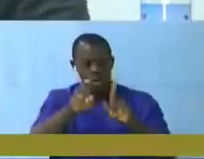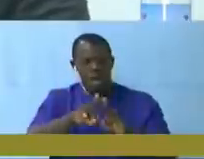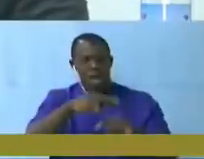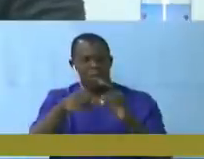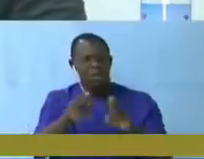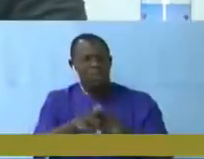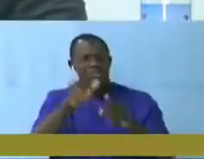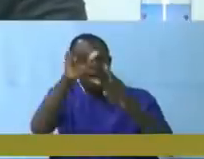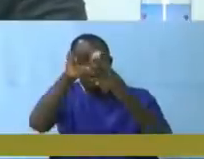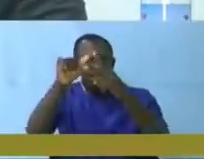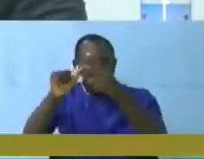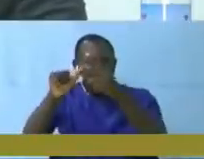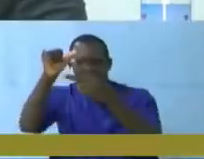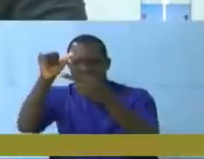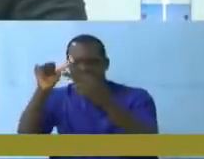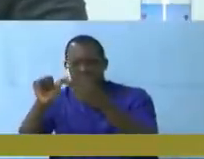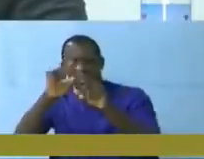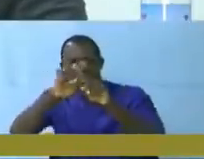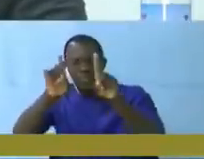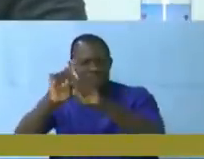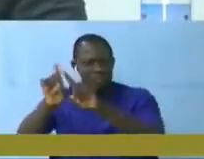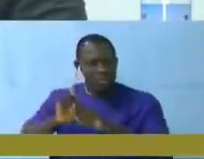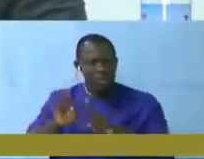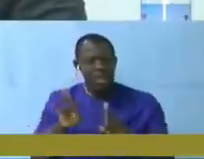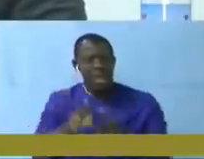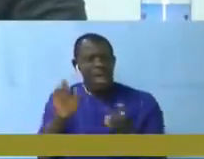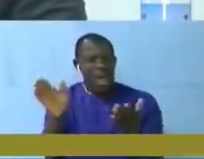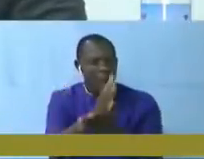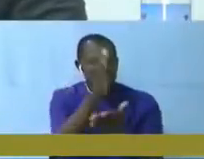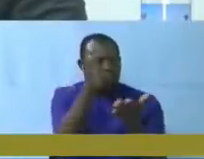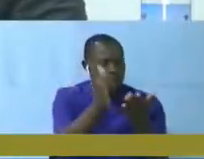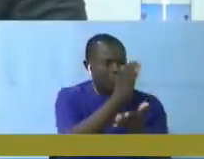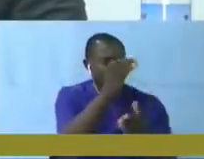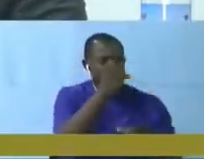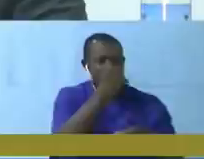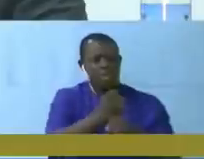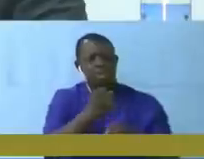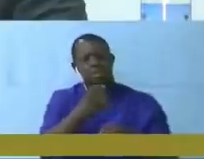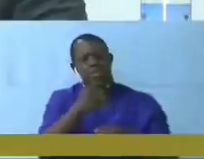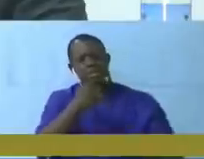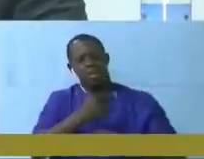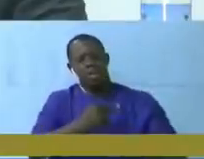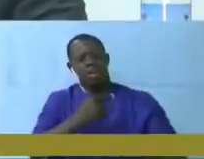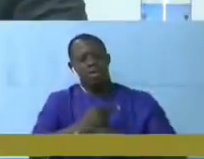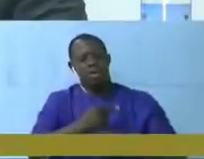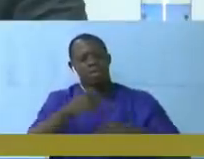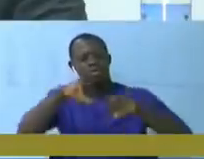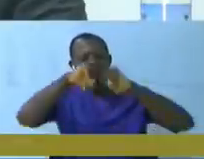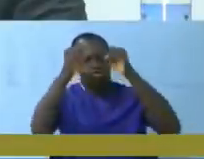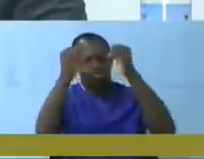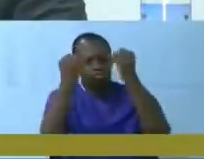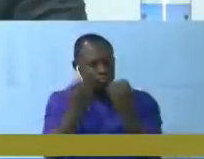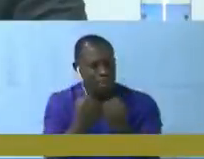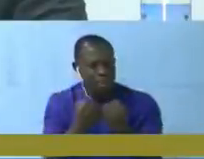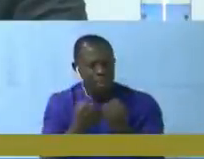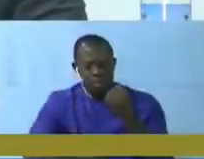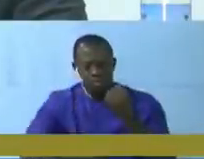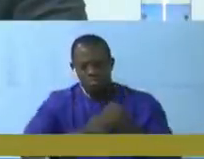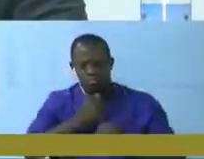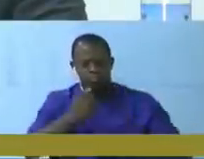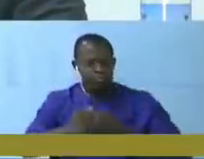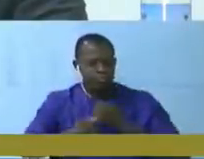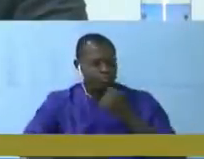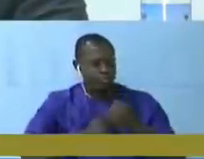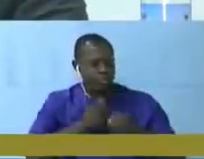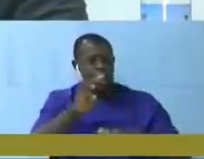of this provision is the one that affected Gambia's society the most. Actually, nga xamne